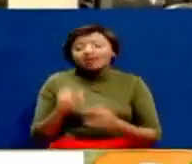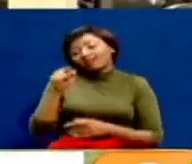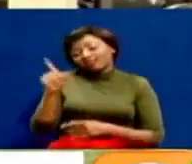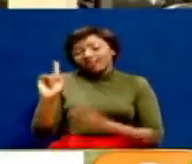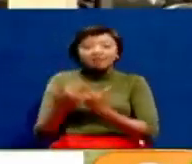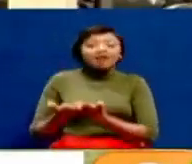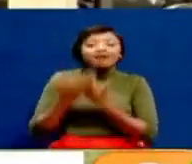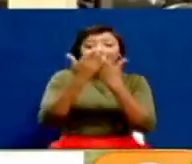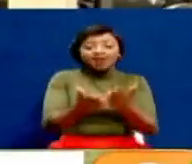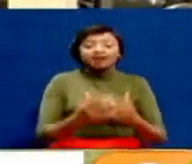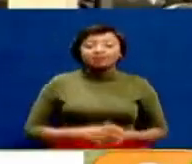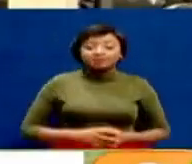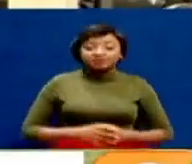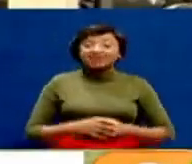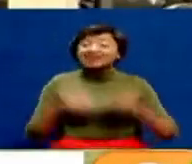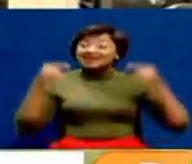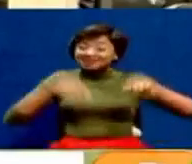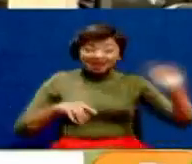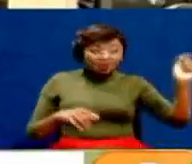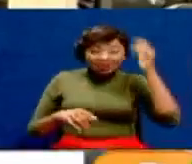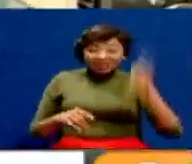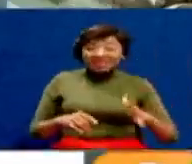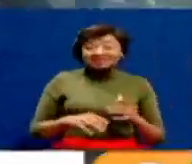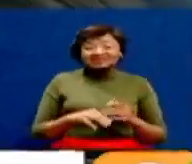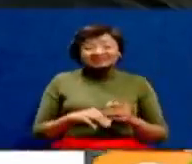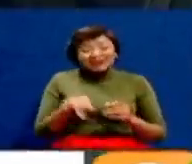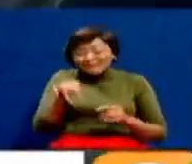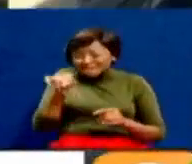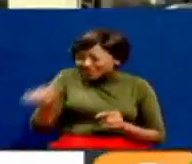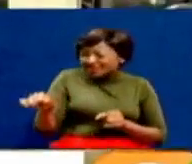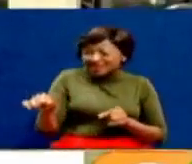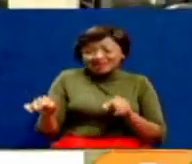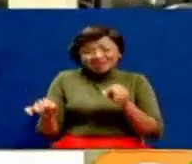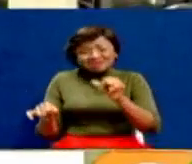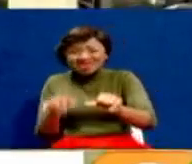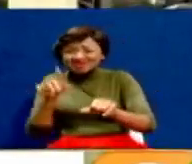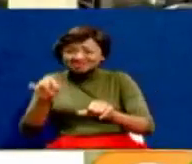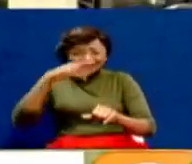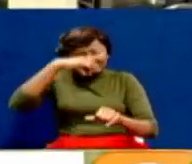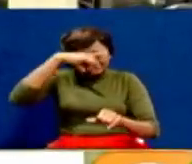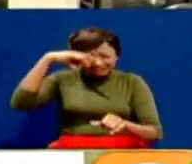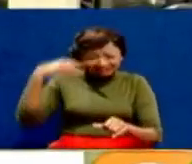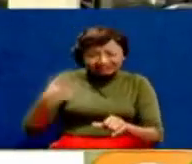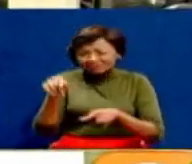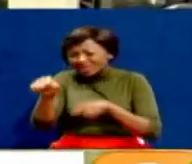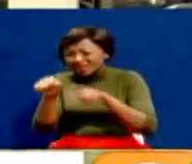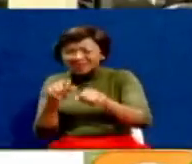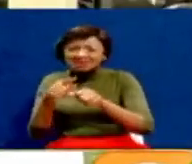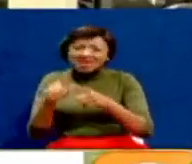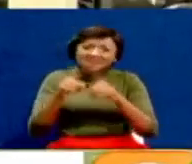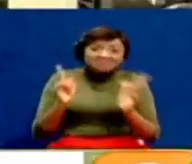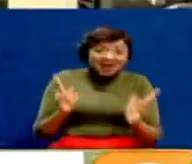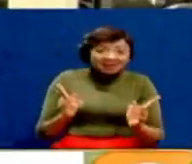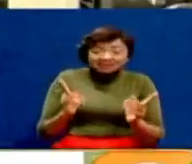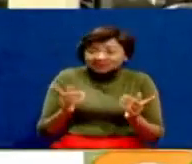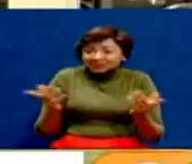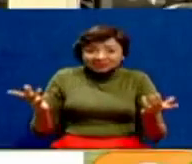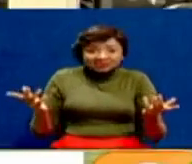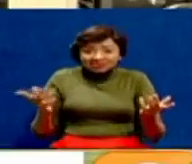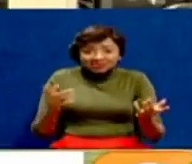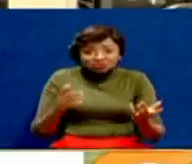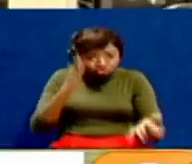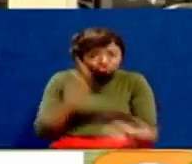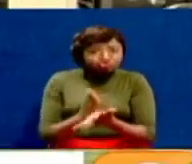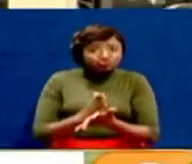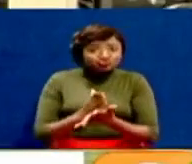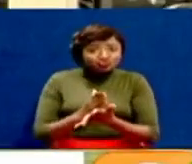Kenyans have had to dig deep into their pockets to pay for fictitious power bills, observers have it that the arrest and prosecution of the